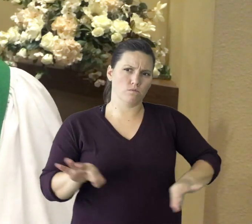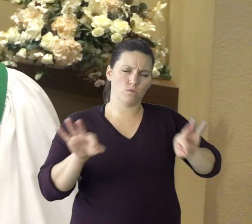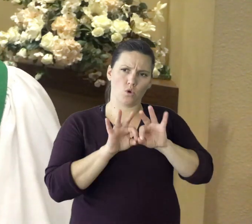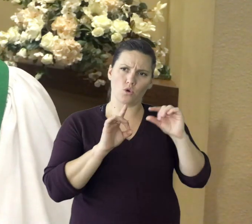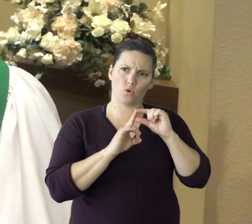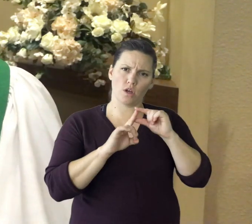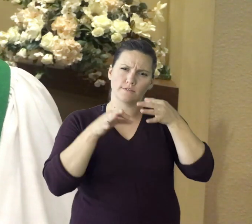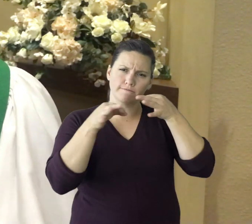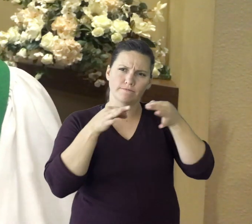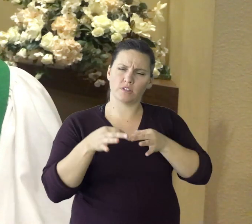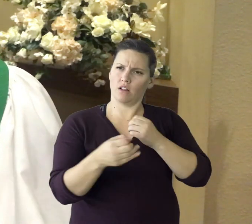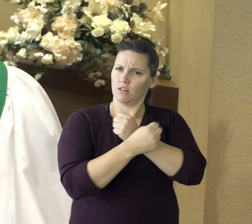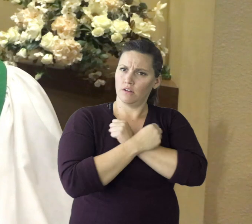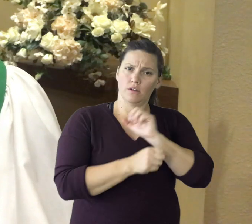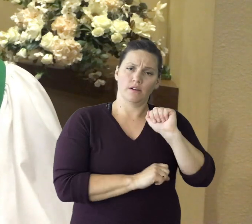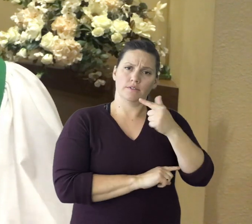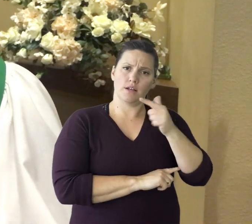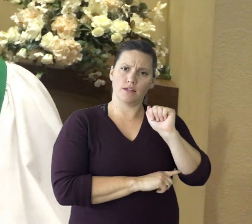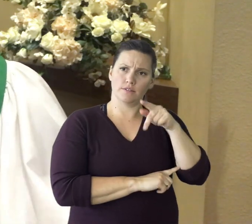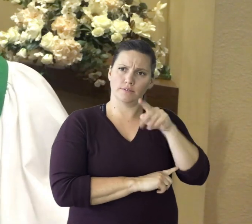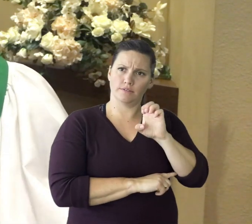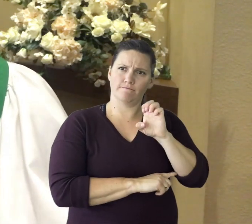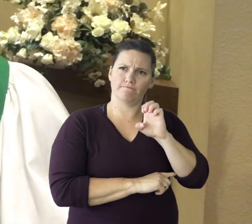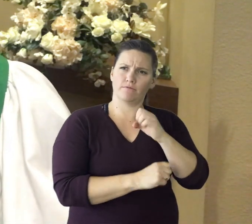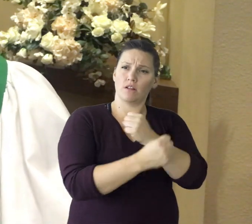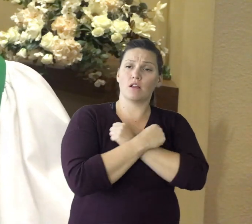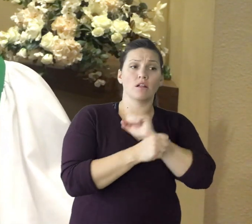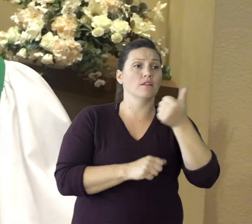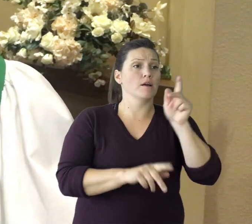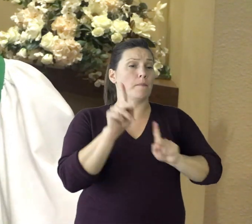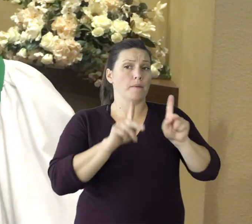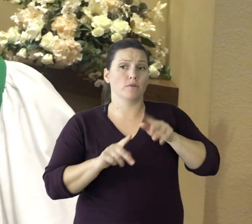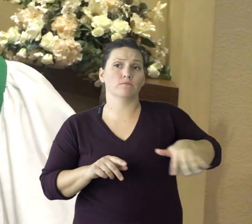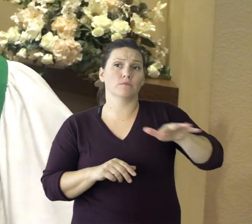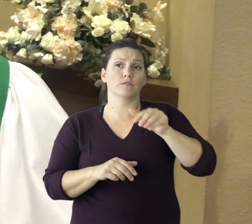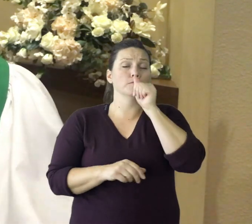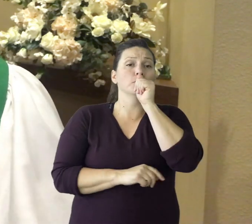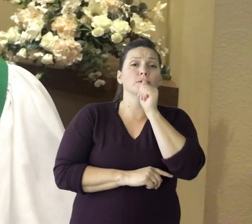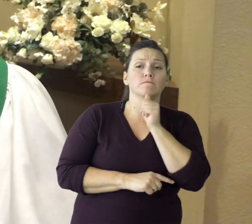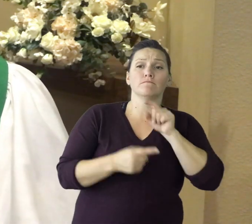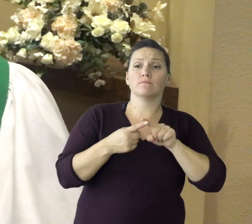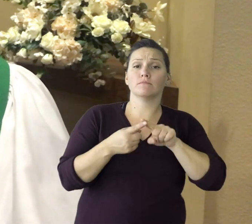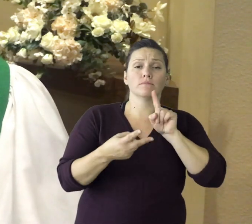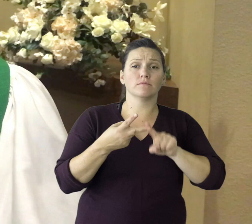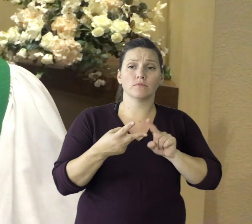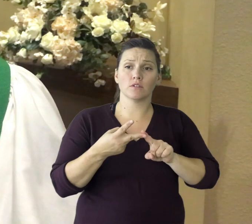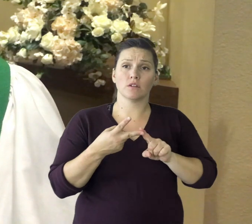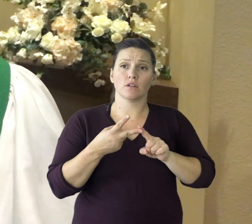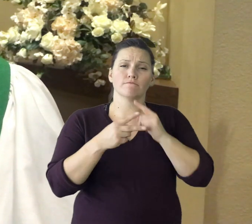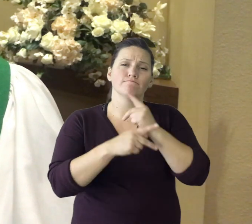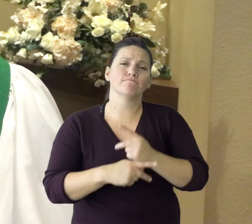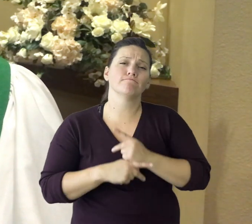there are two key words to describe love, to describe agape love for other people: